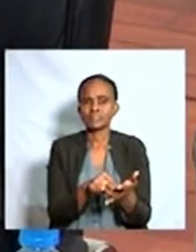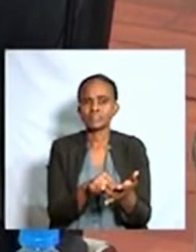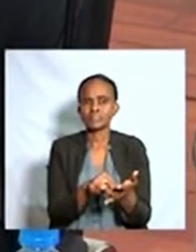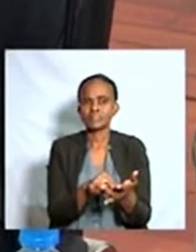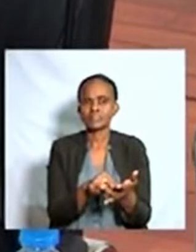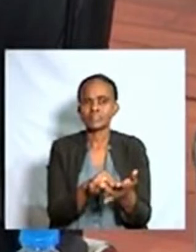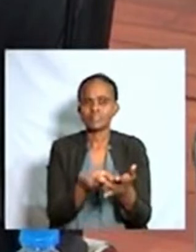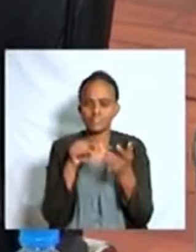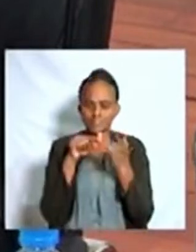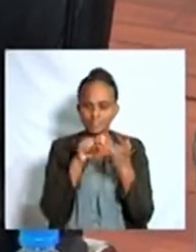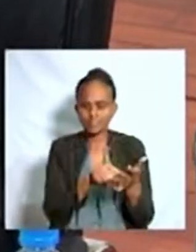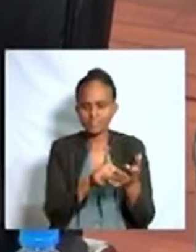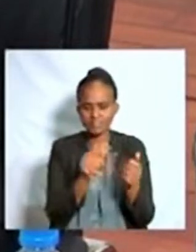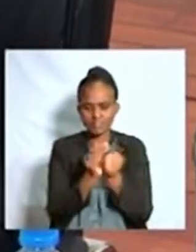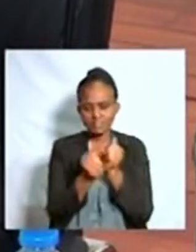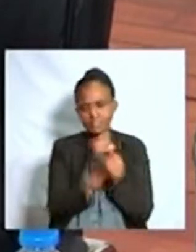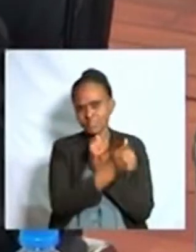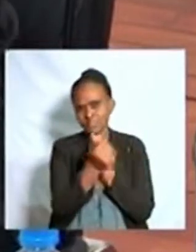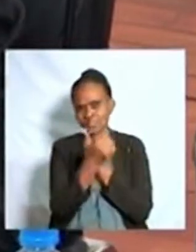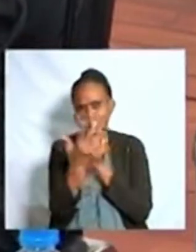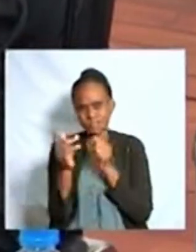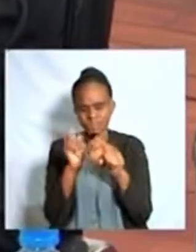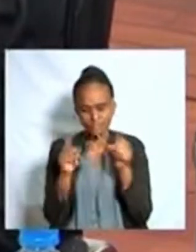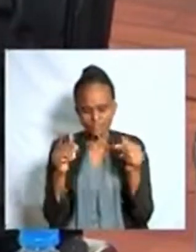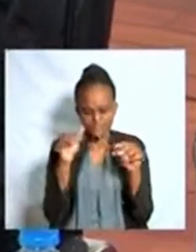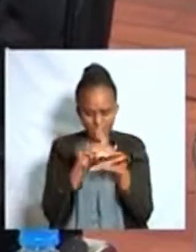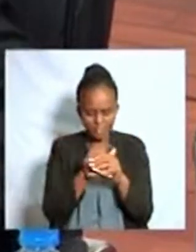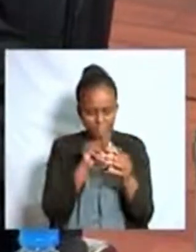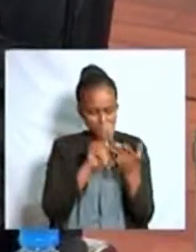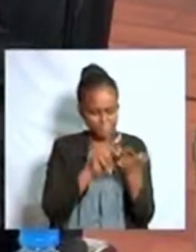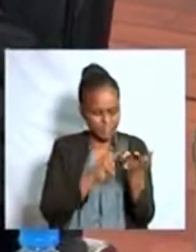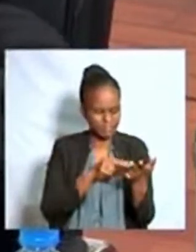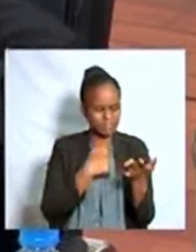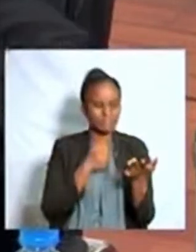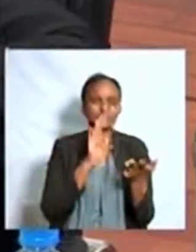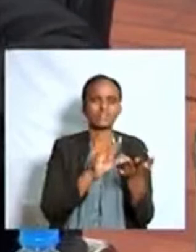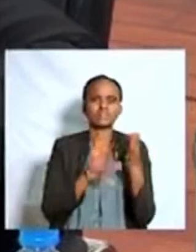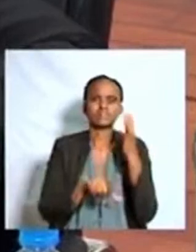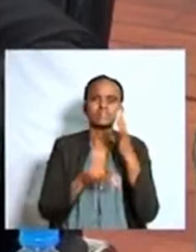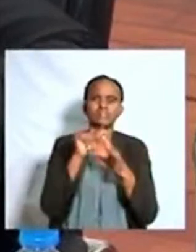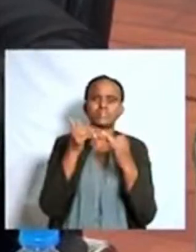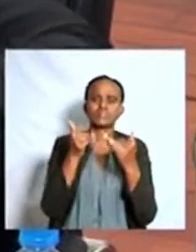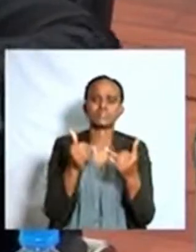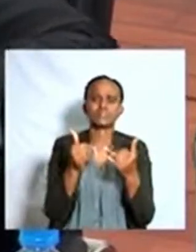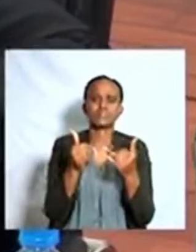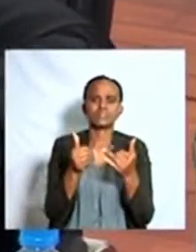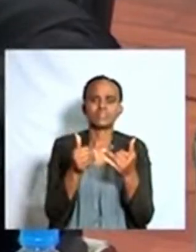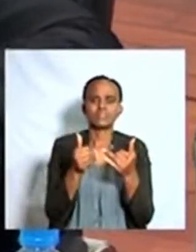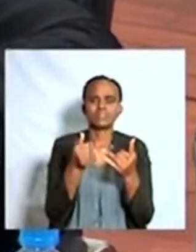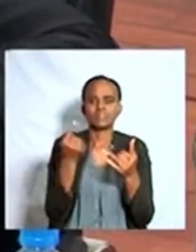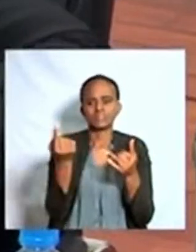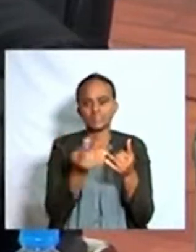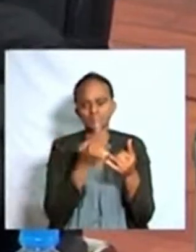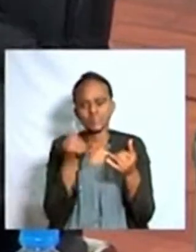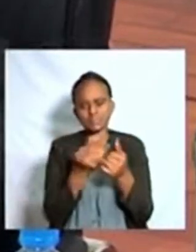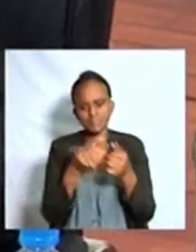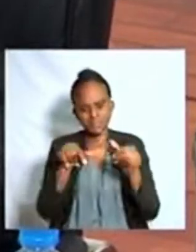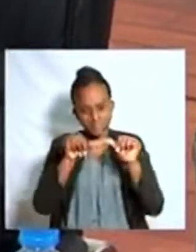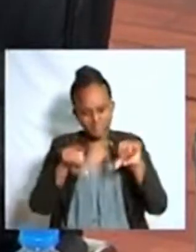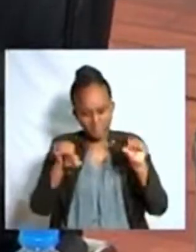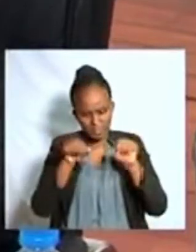the secular and other things. But in this report, you even find they went on and called it